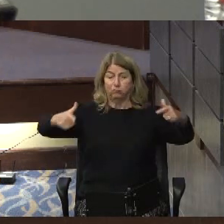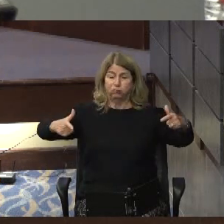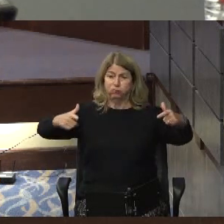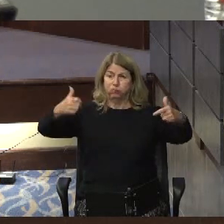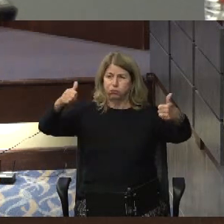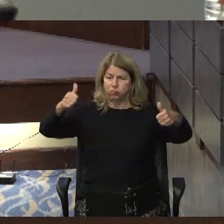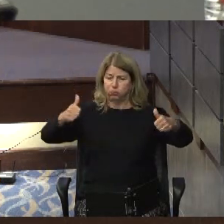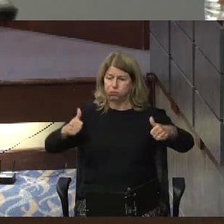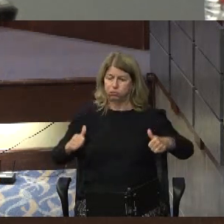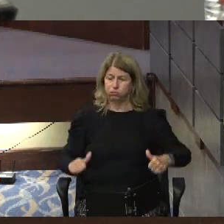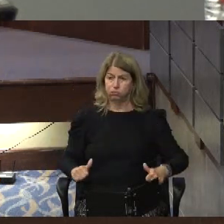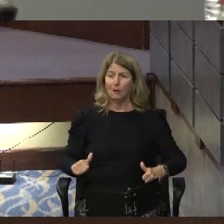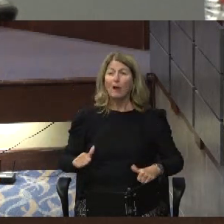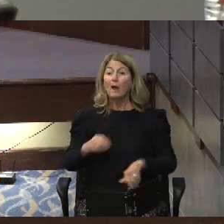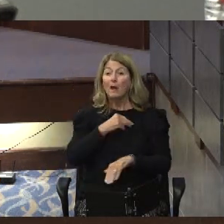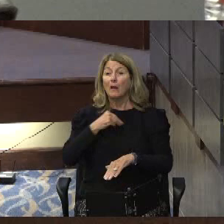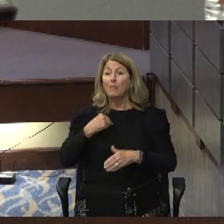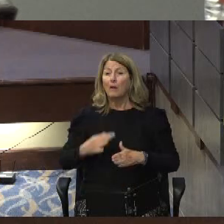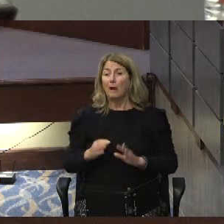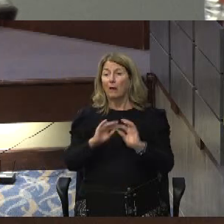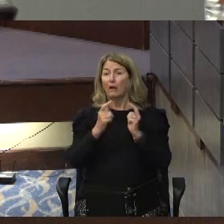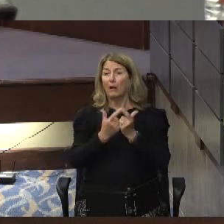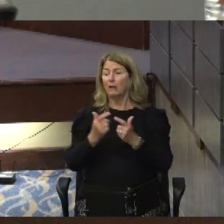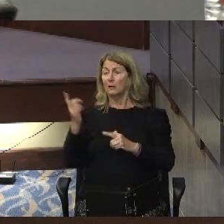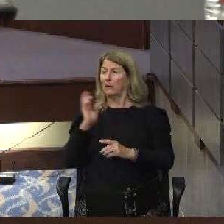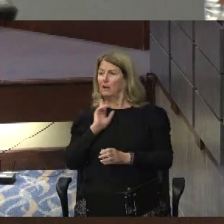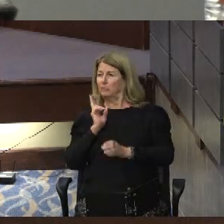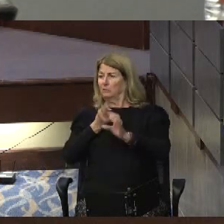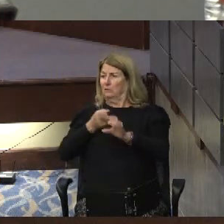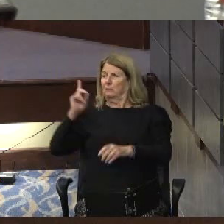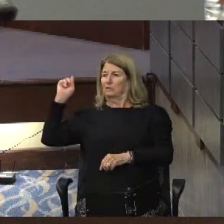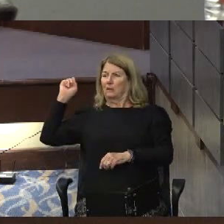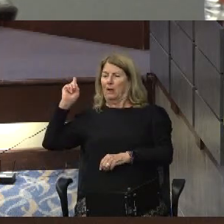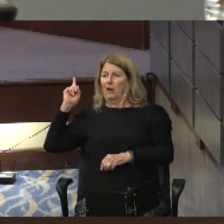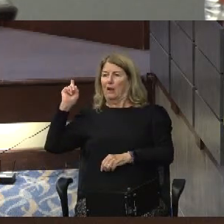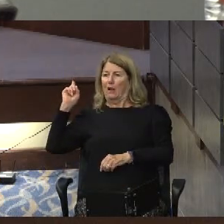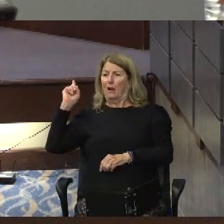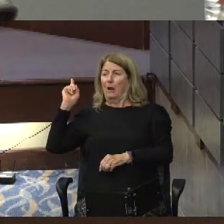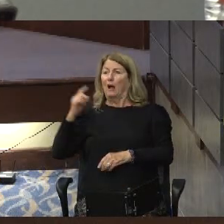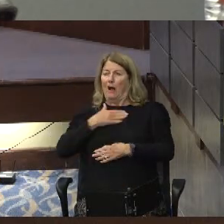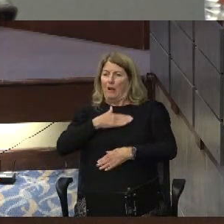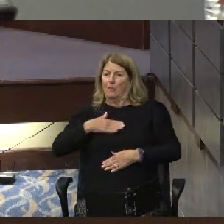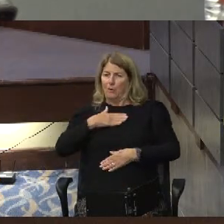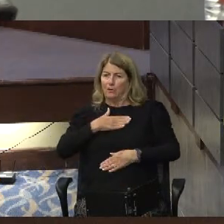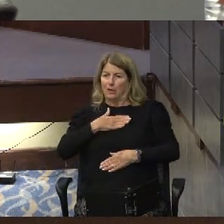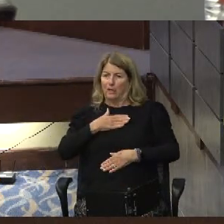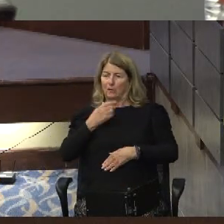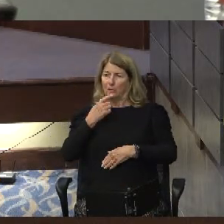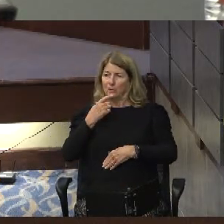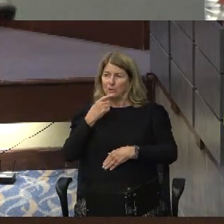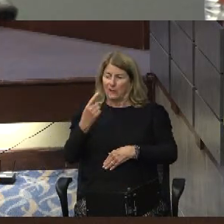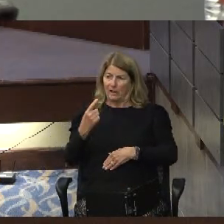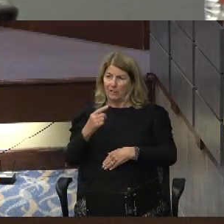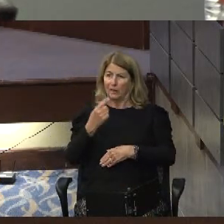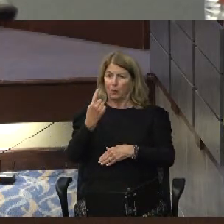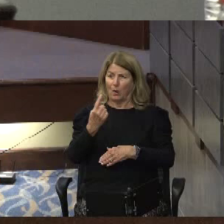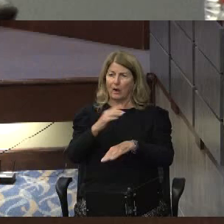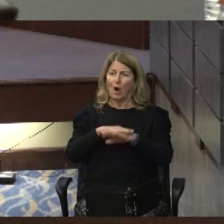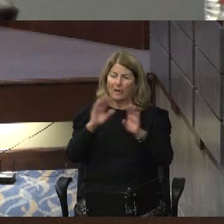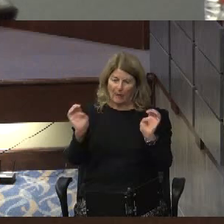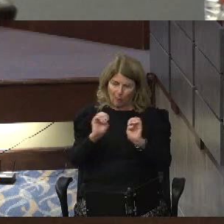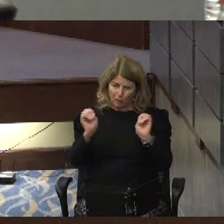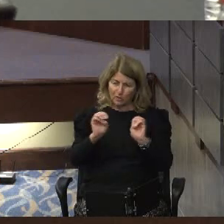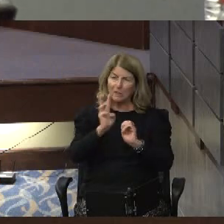Mayor and council, we have 5 public hearings. Can I just chime in? Of course, please. The informal report, and I appreciate you highlighting the one on emergency water